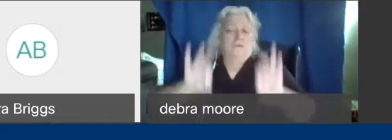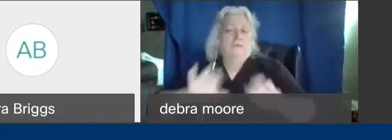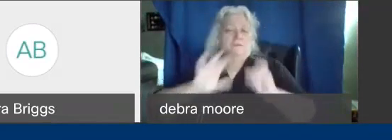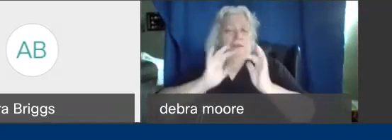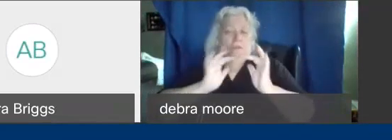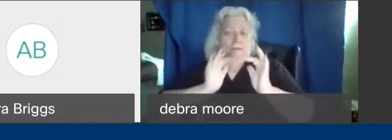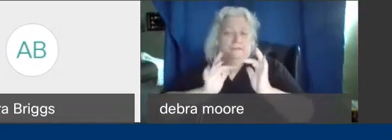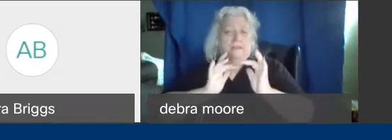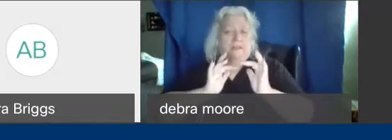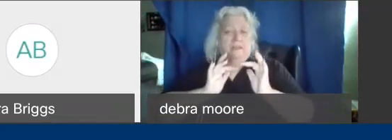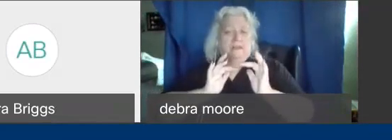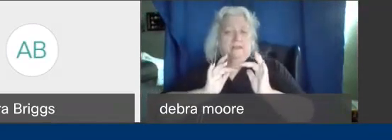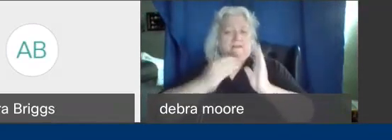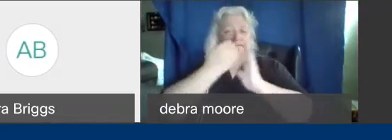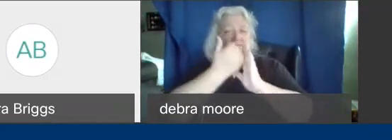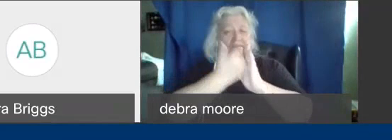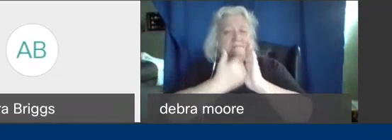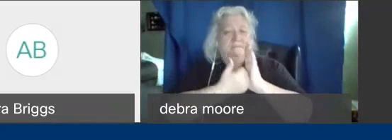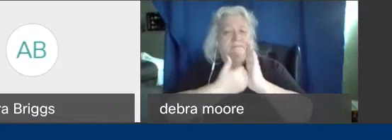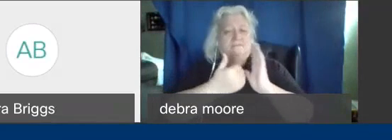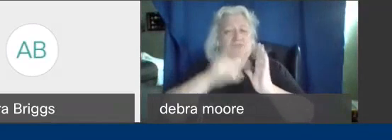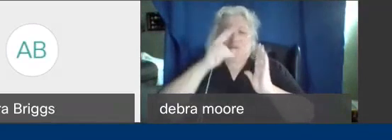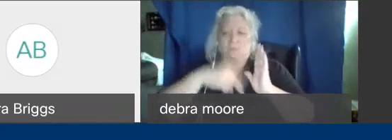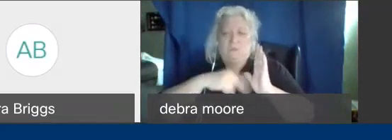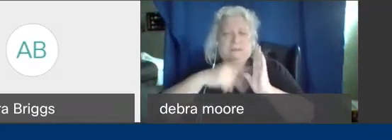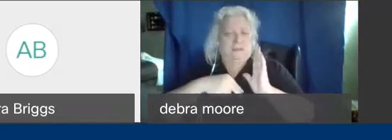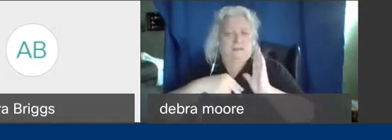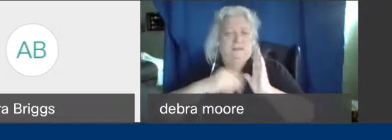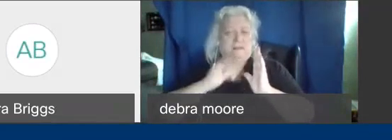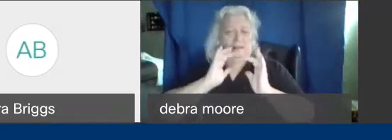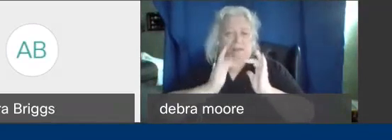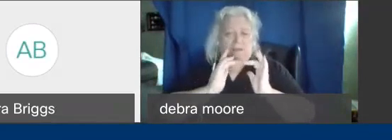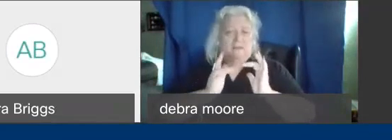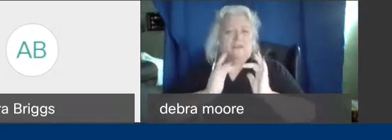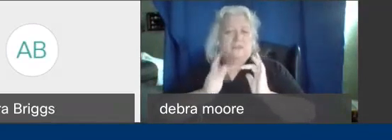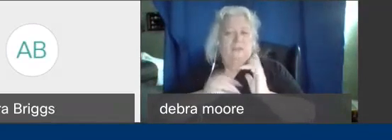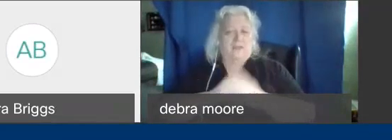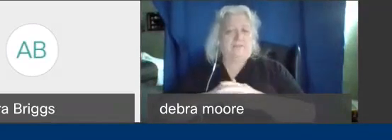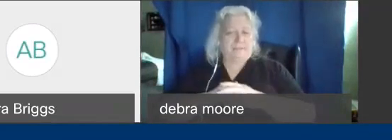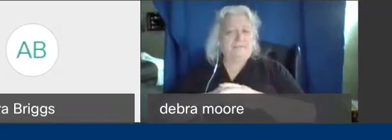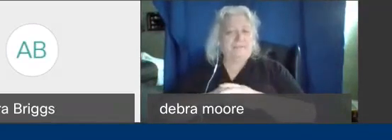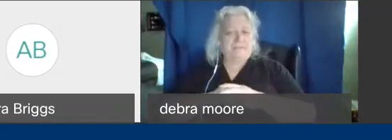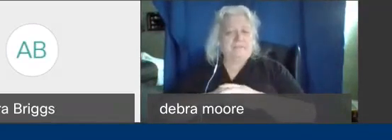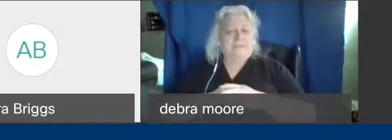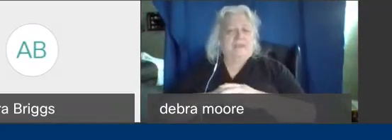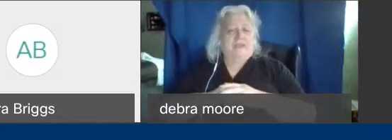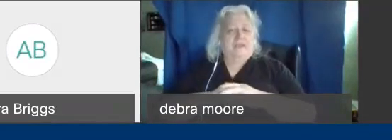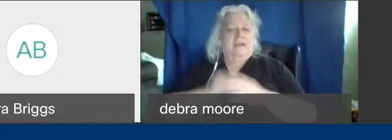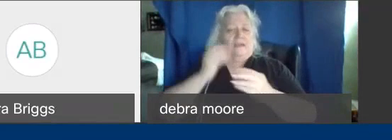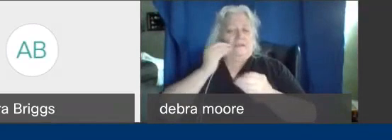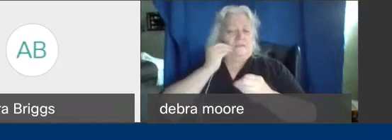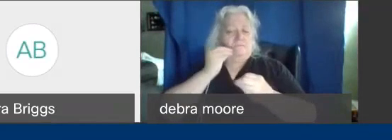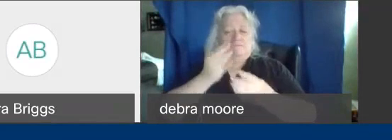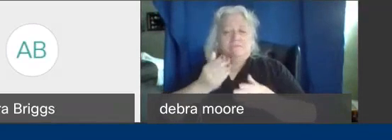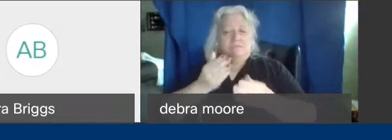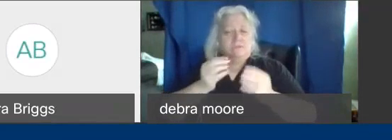link on this slide for our RSO resources page. And this will give more information as to those documents, where